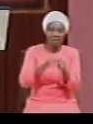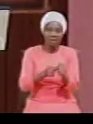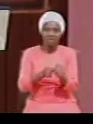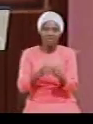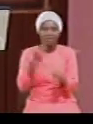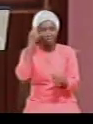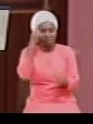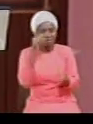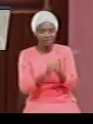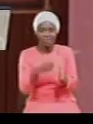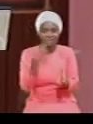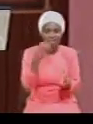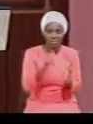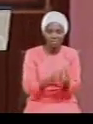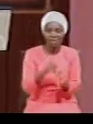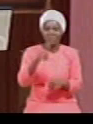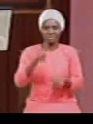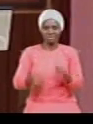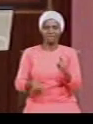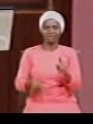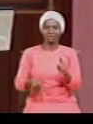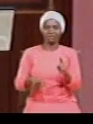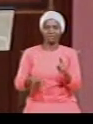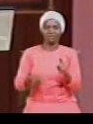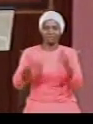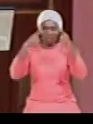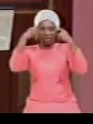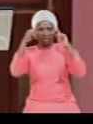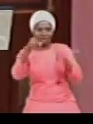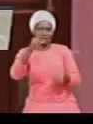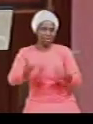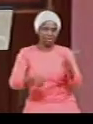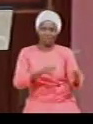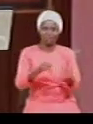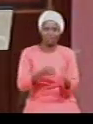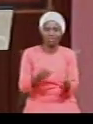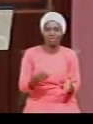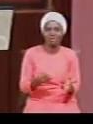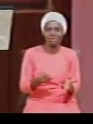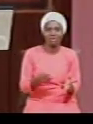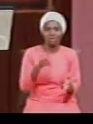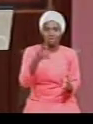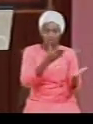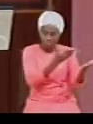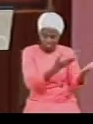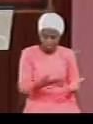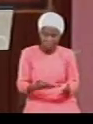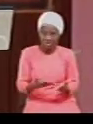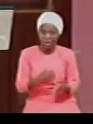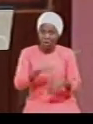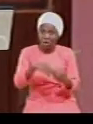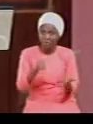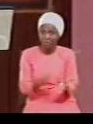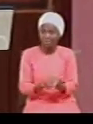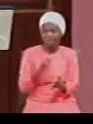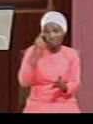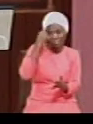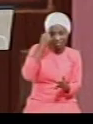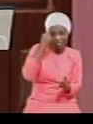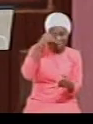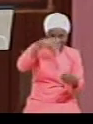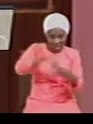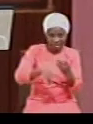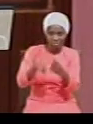that says you cannot make it, you cannot do it. You bring all that